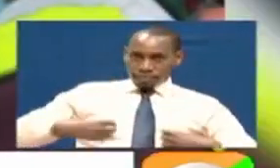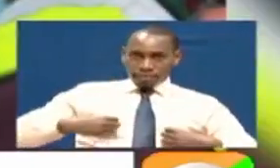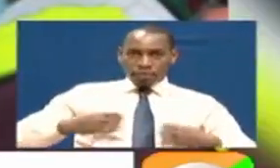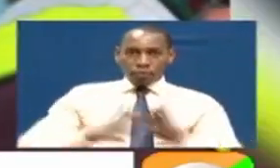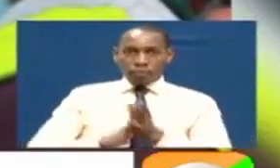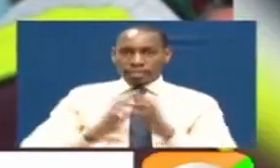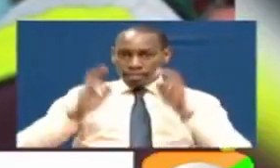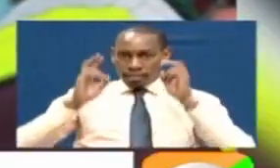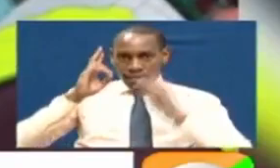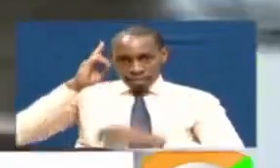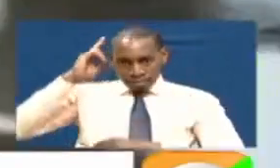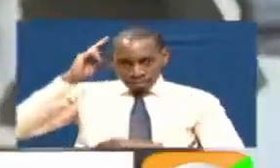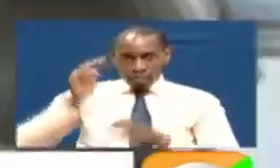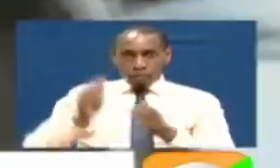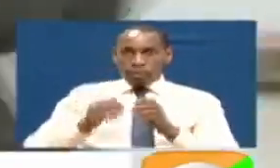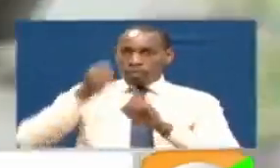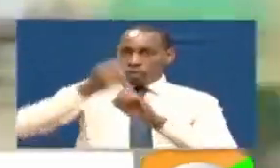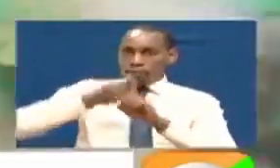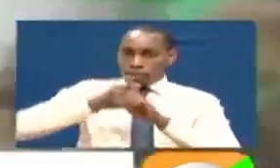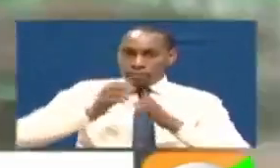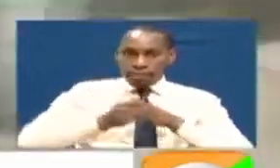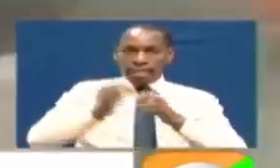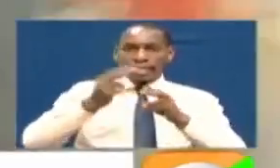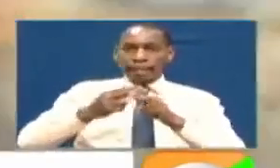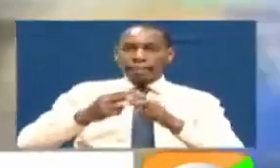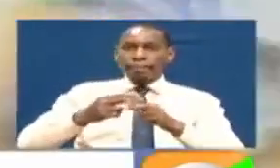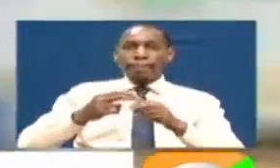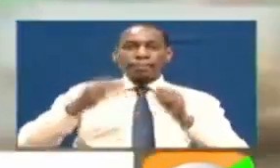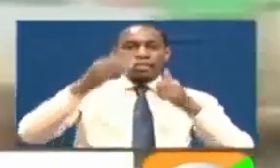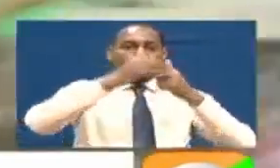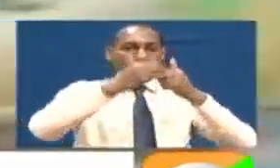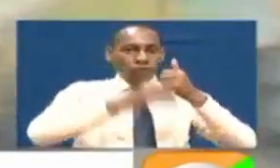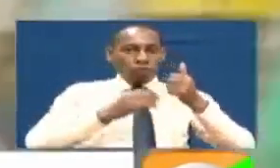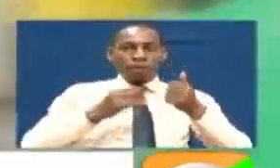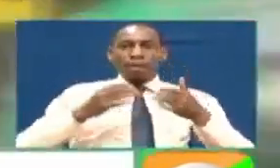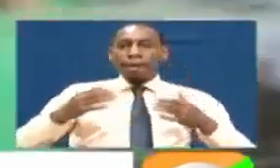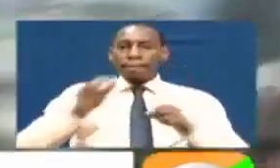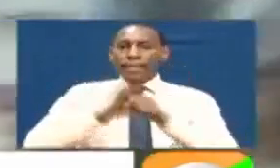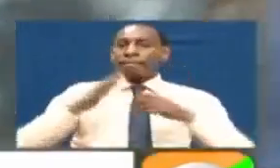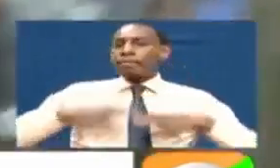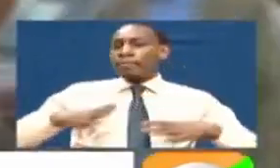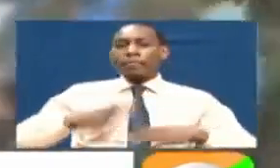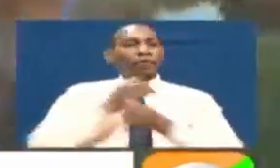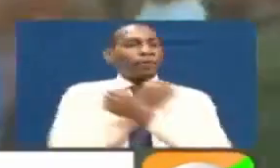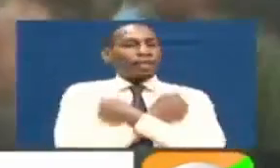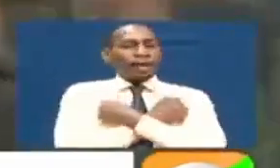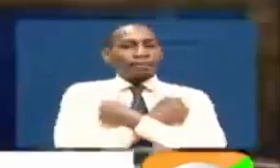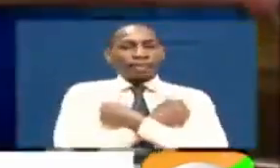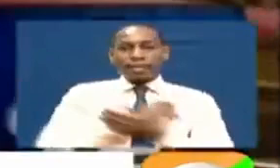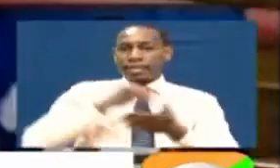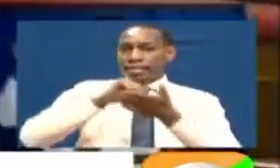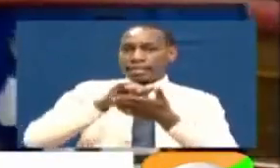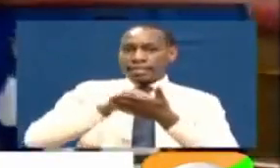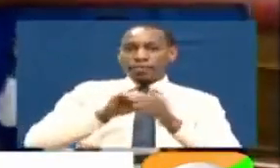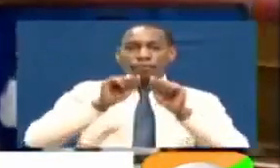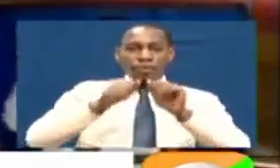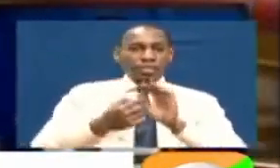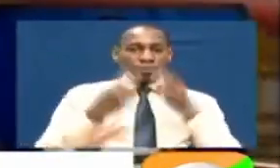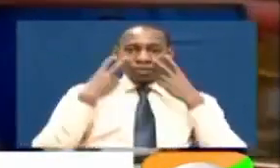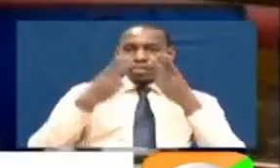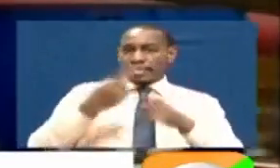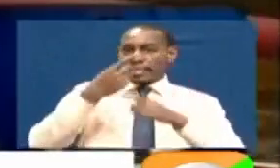haircut, and approach to leadership, the man who was nicknamed Sonko became a darling to many in the city. That became visible